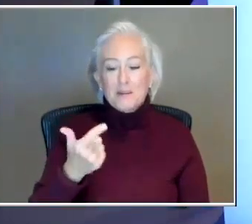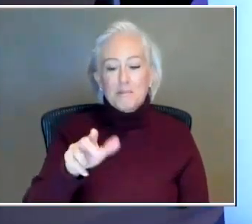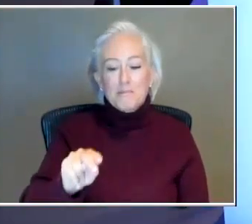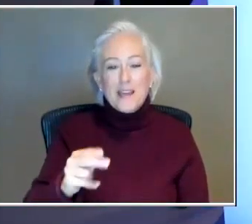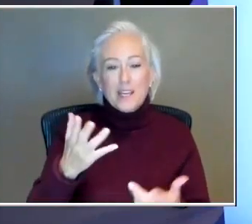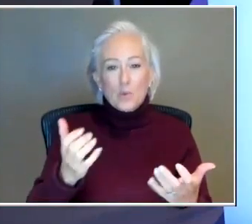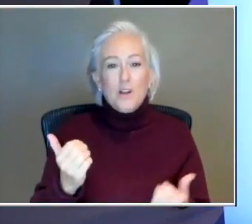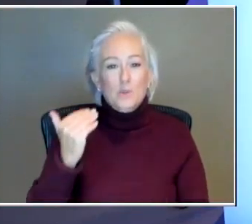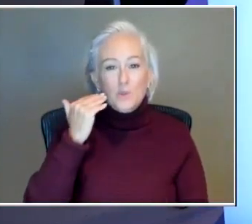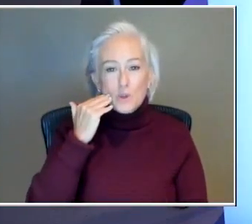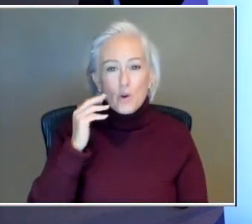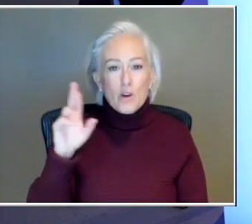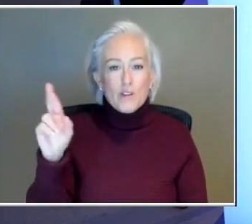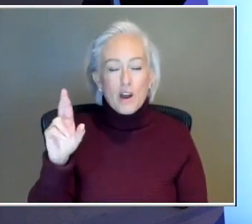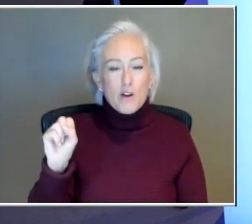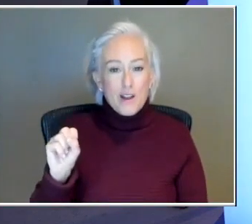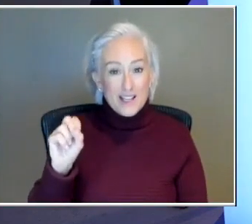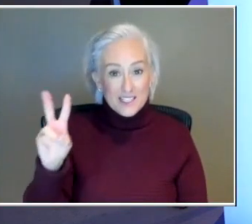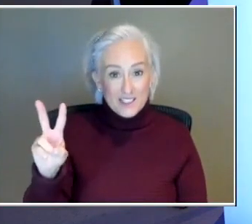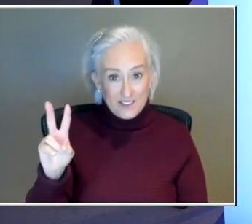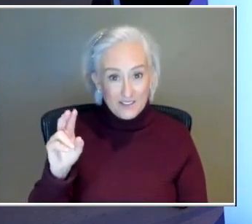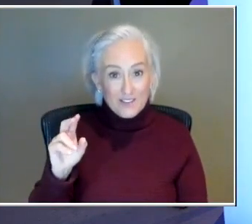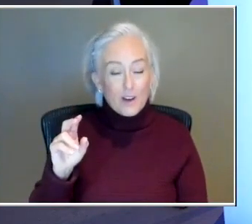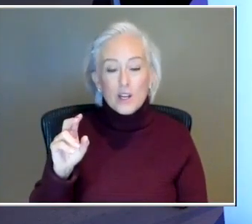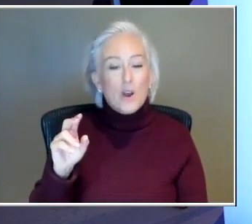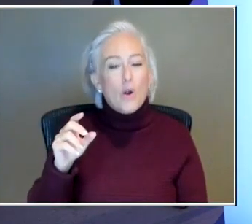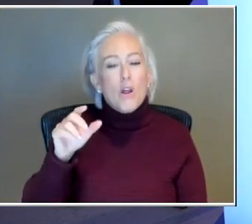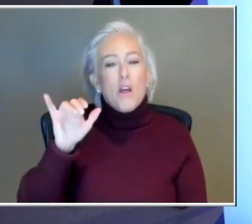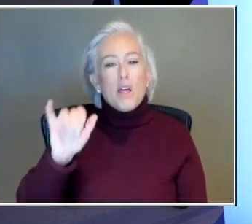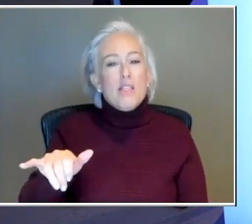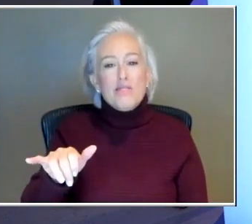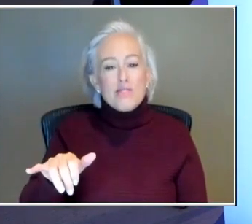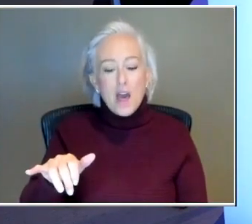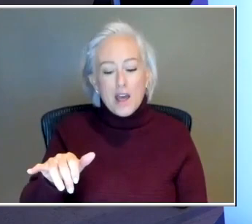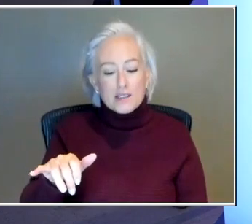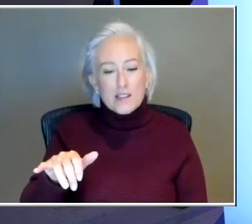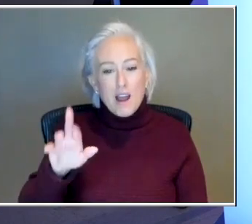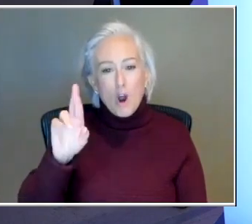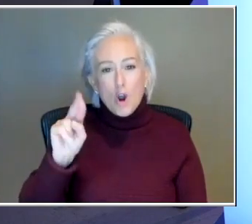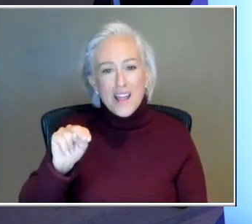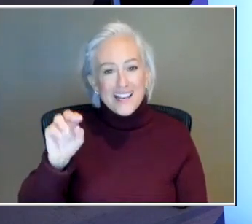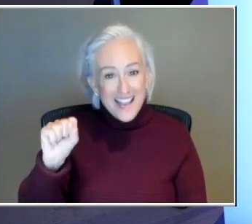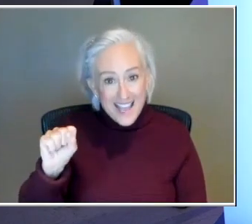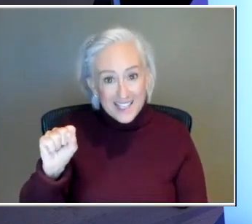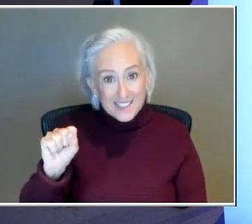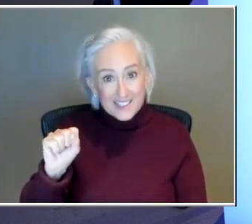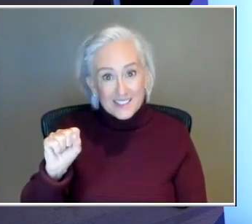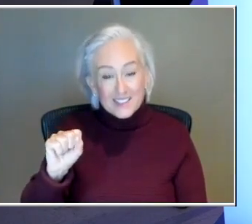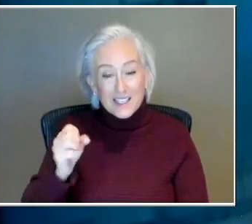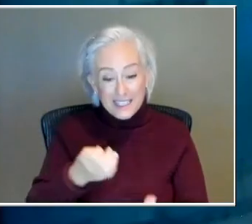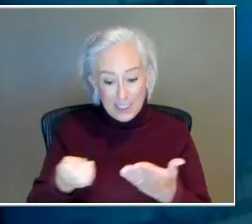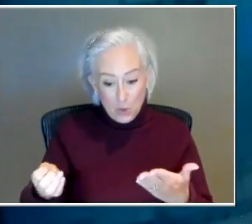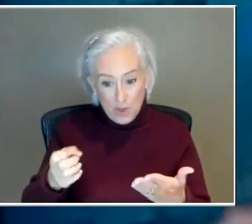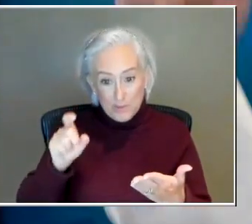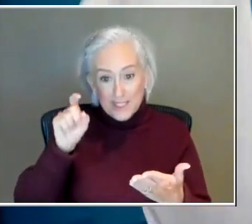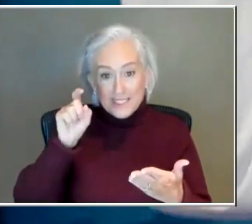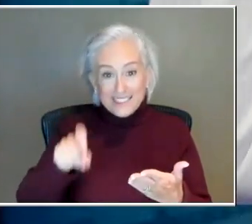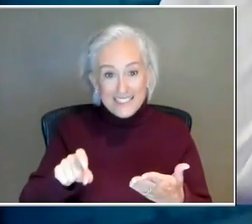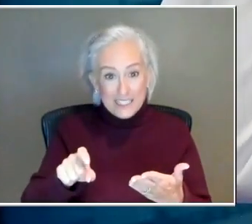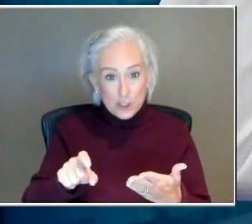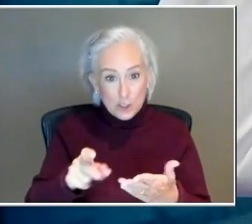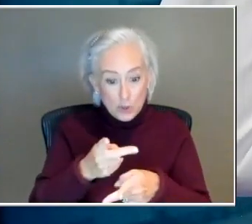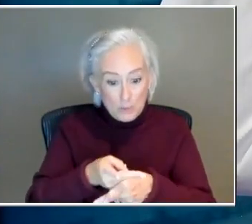be maintained or recharged or checked in on? So it doesn't need to be checked in on. When you started, it was every day that you download